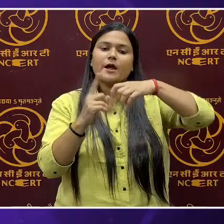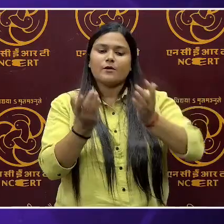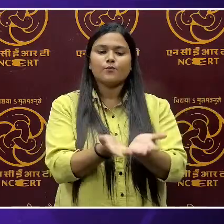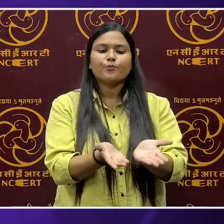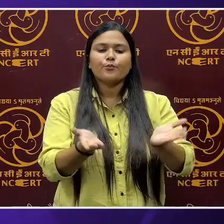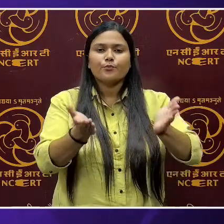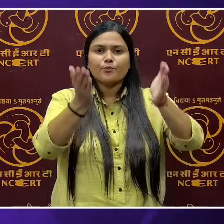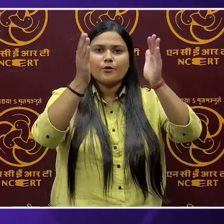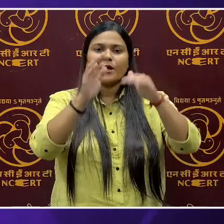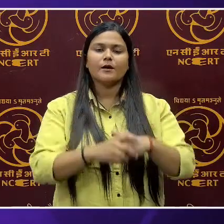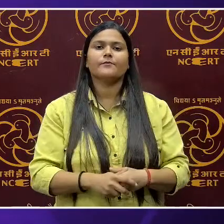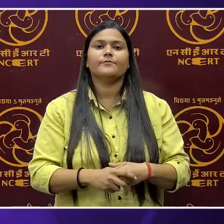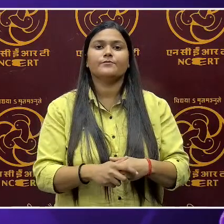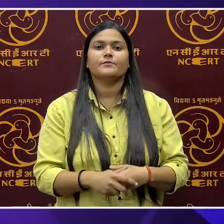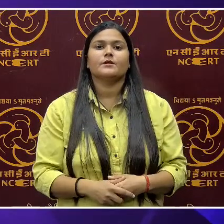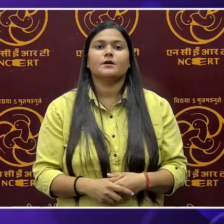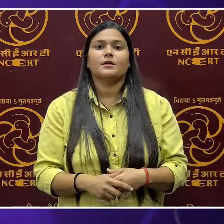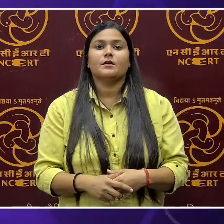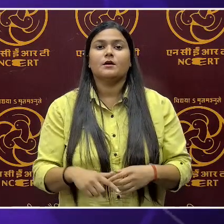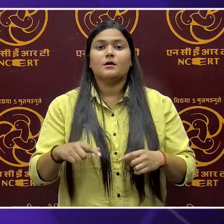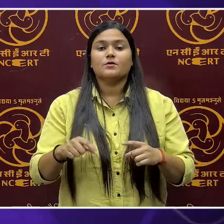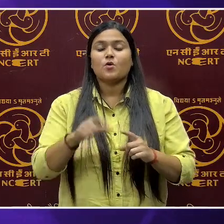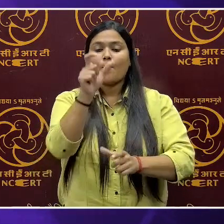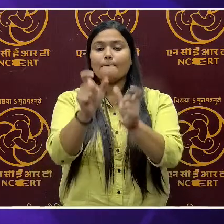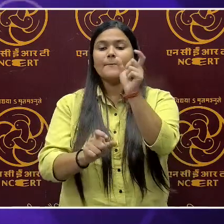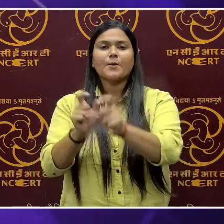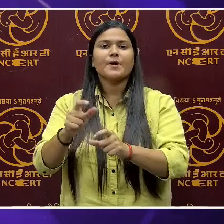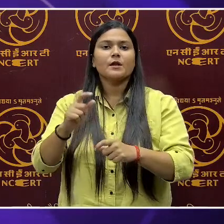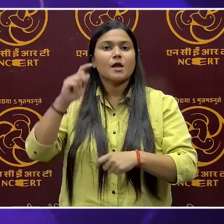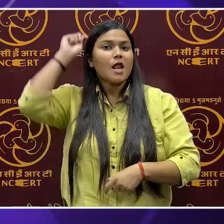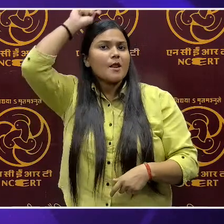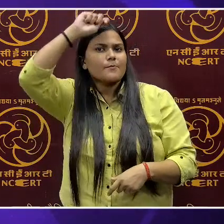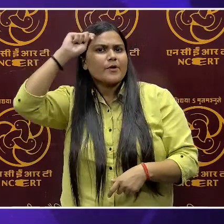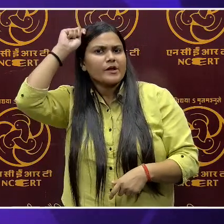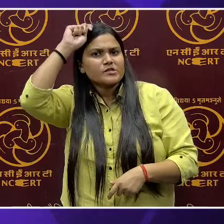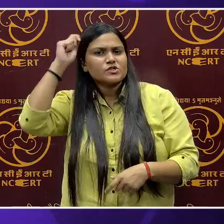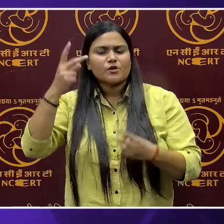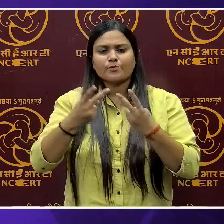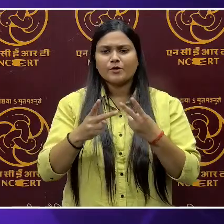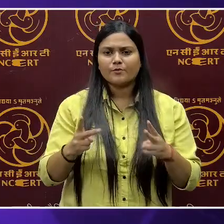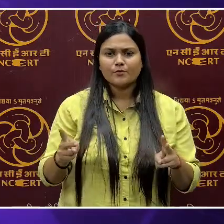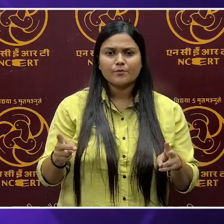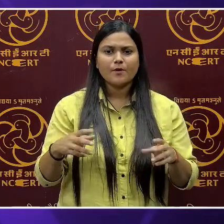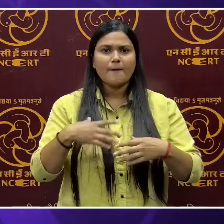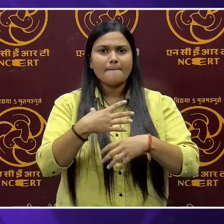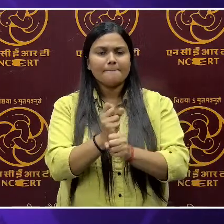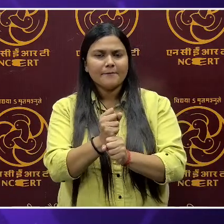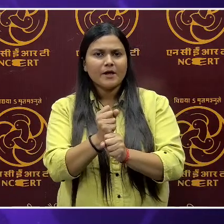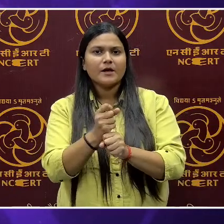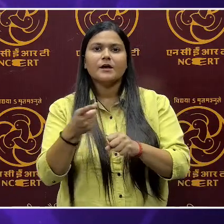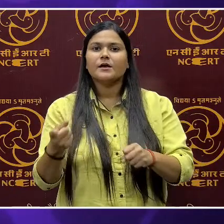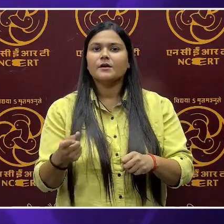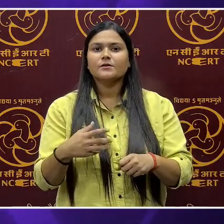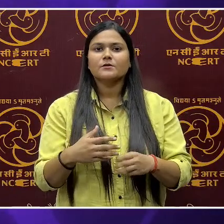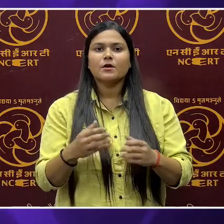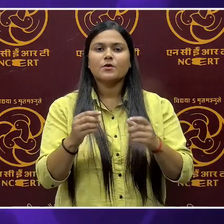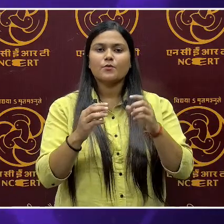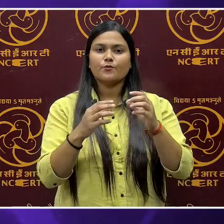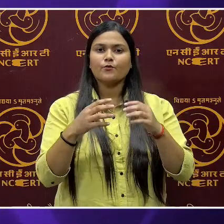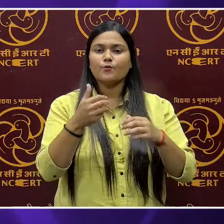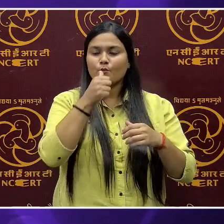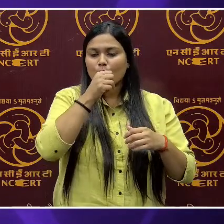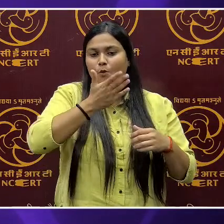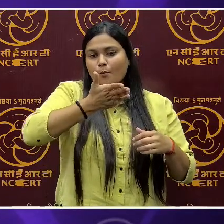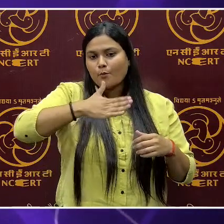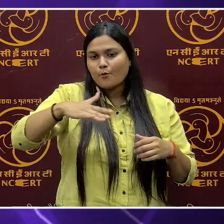in Punjab now make water tanks in lot of fun shapes, and these fun shapes show the owner's